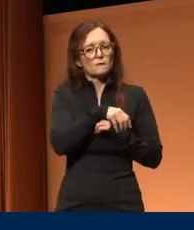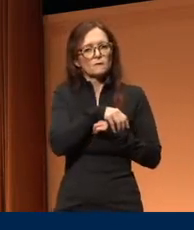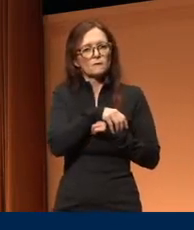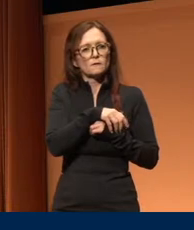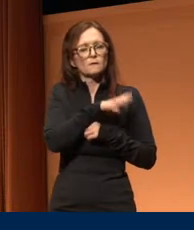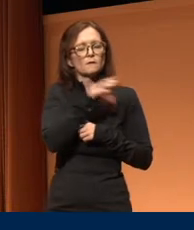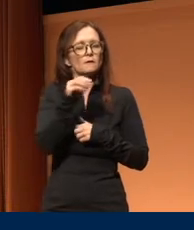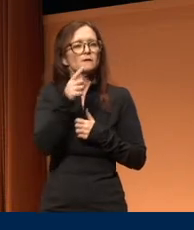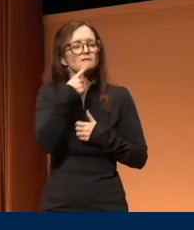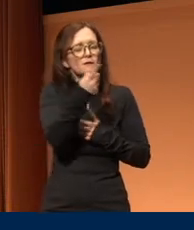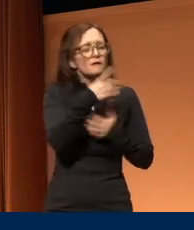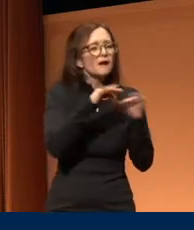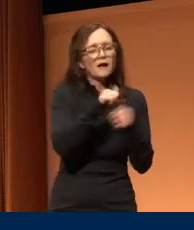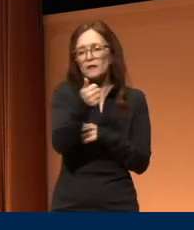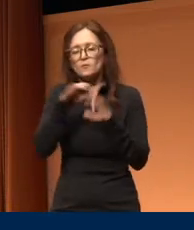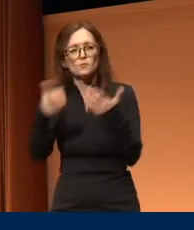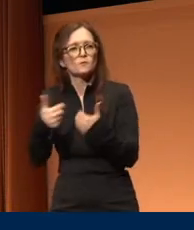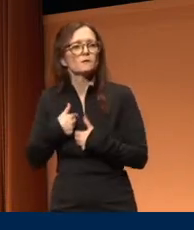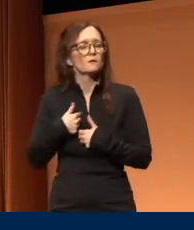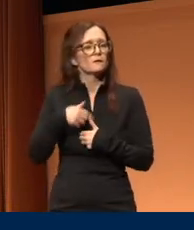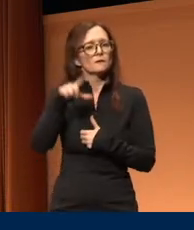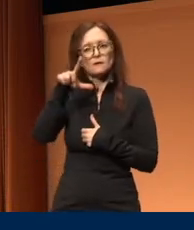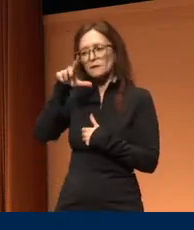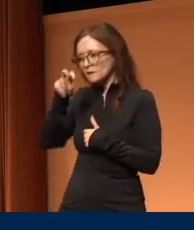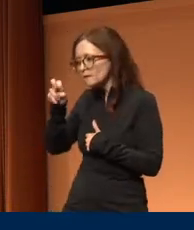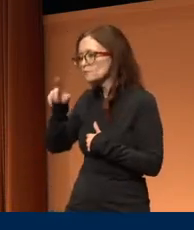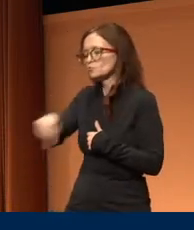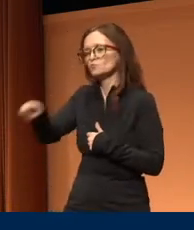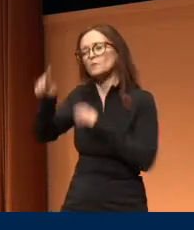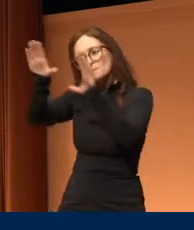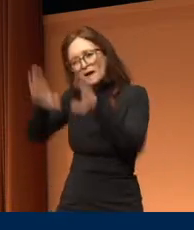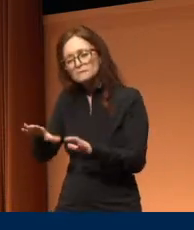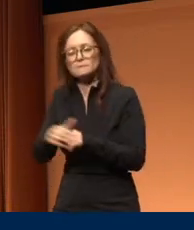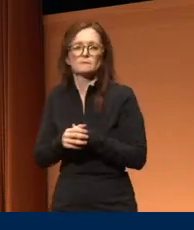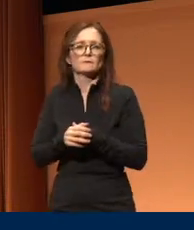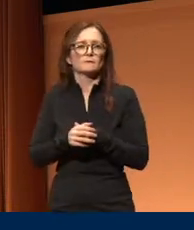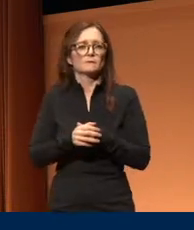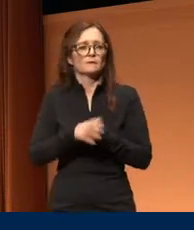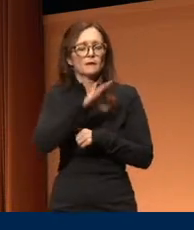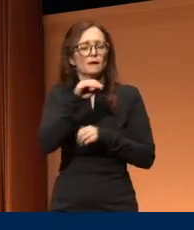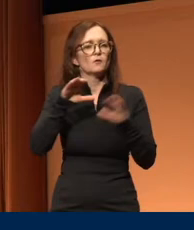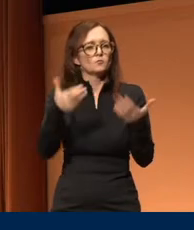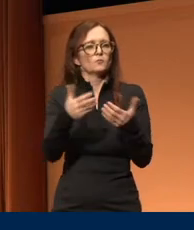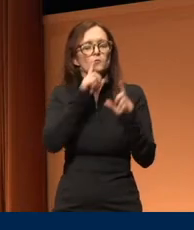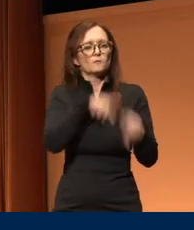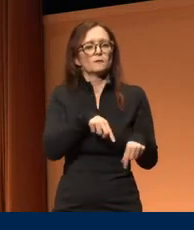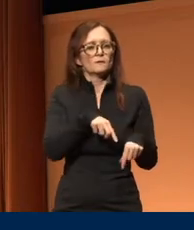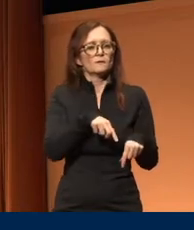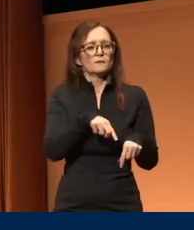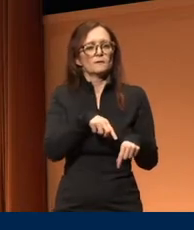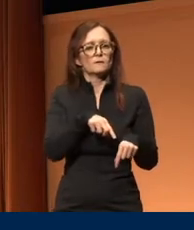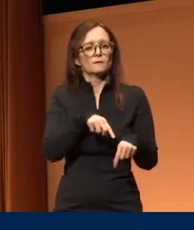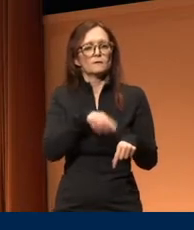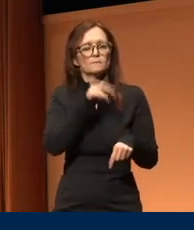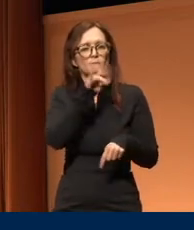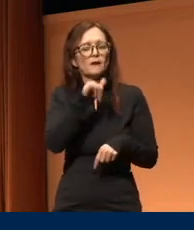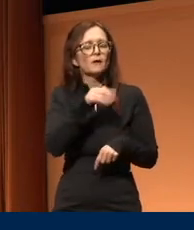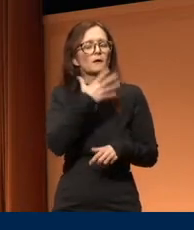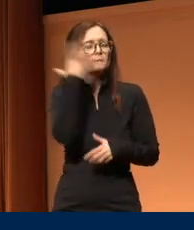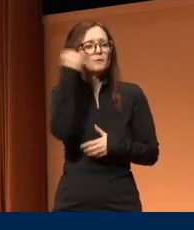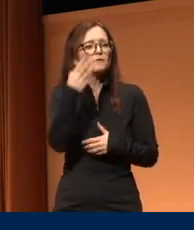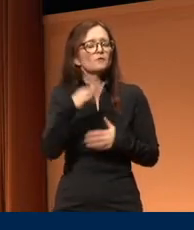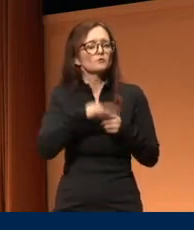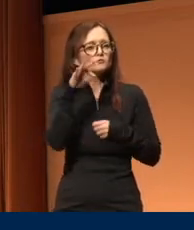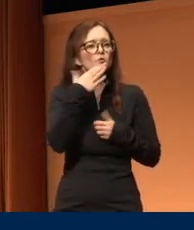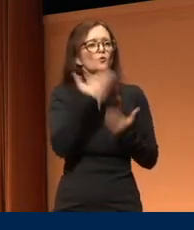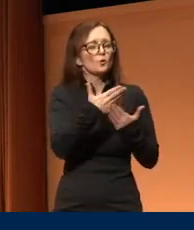up and said to the rest of the group, I love you, you are amazing. To which the rest of the group replied, Mary is a beautiful soul. She